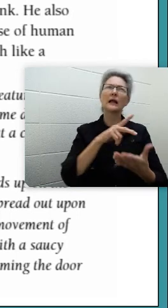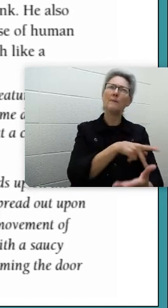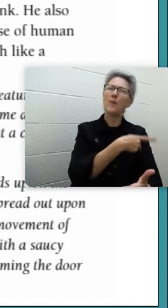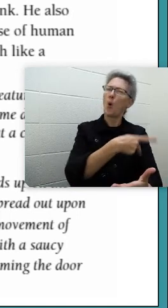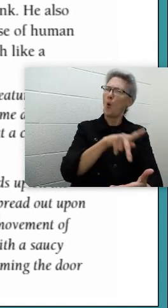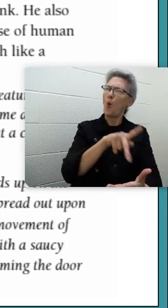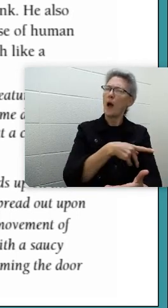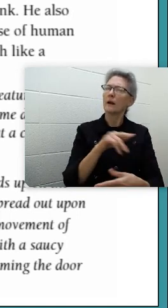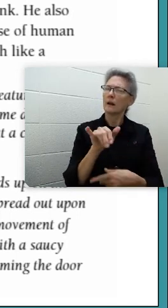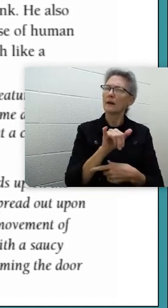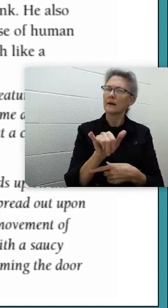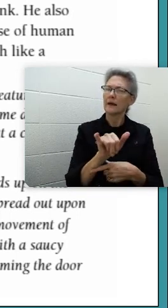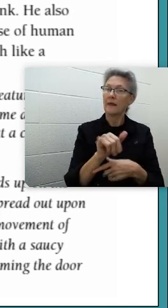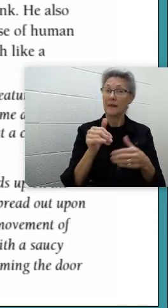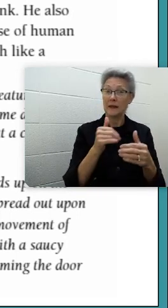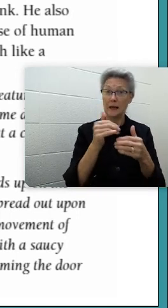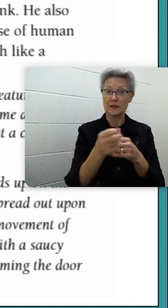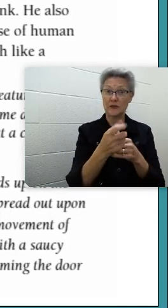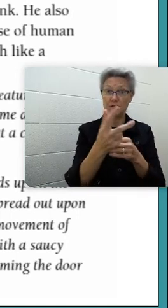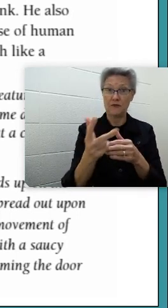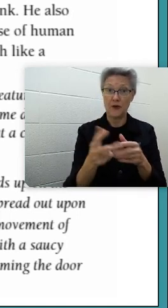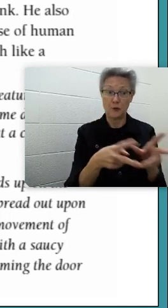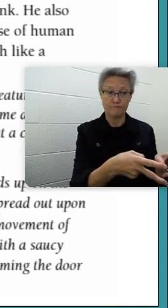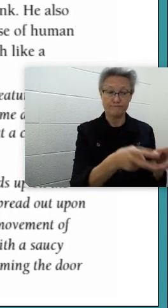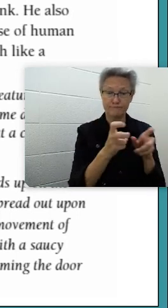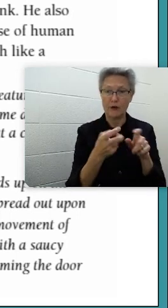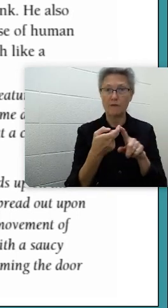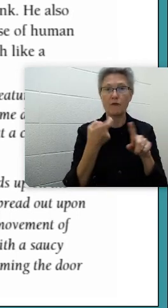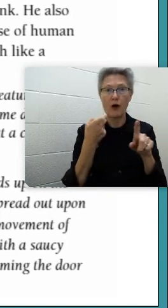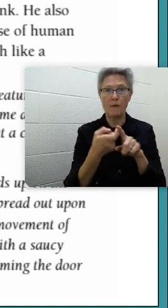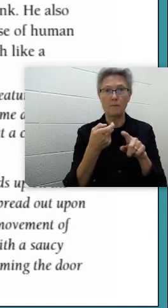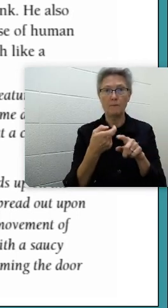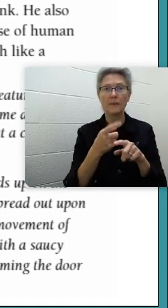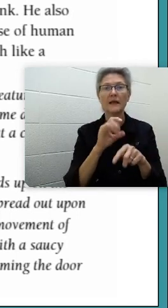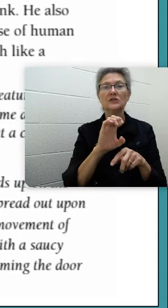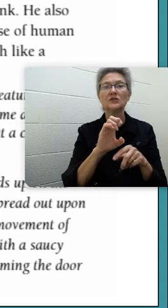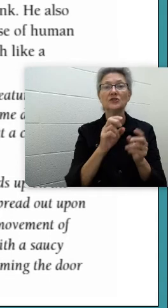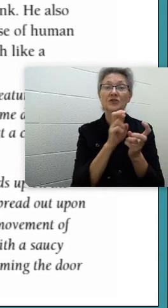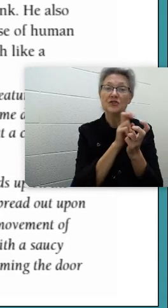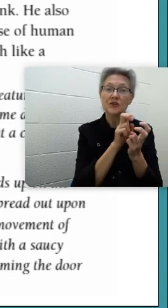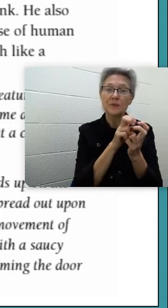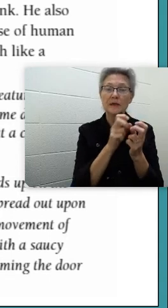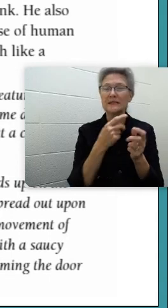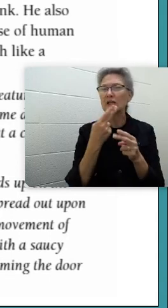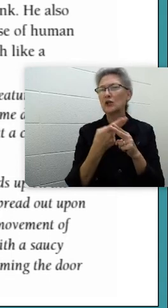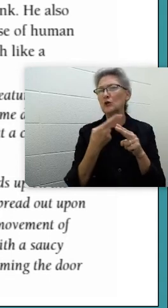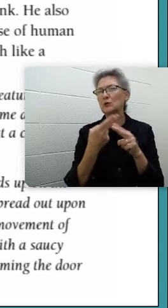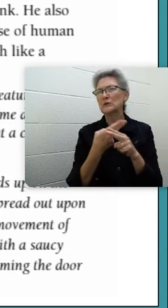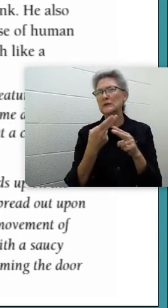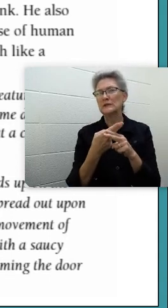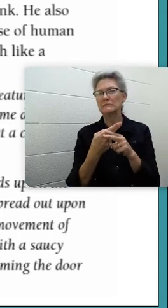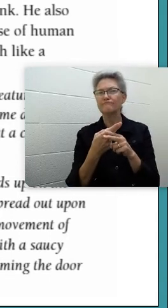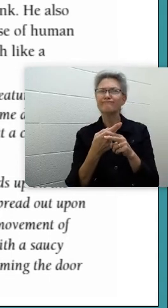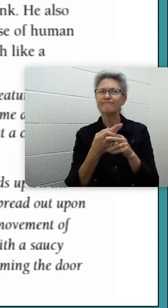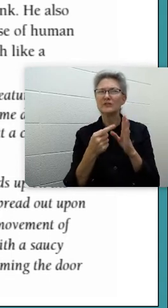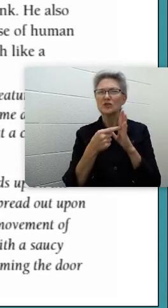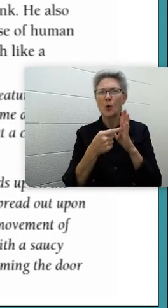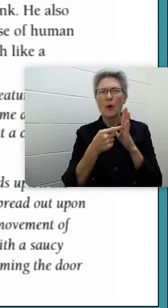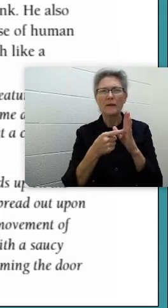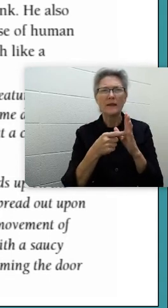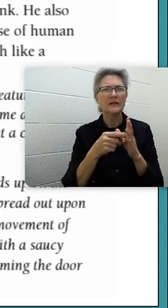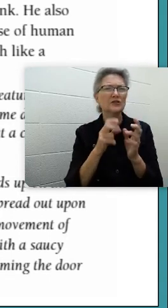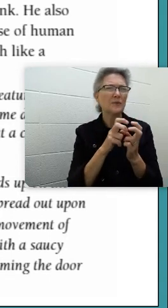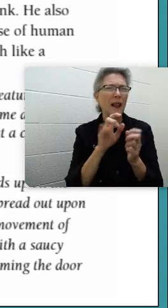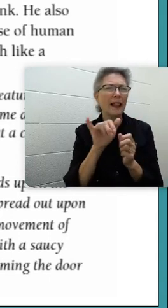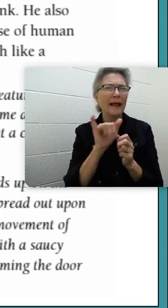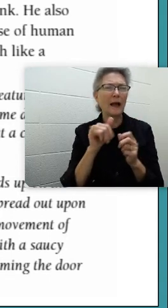passages from The Chipmunk, Burroughs uses personification when he gives human characteristics to the chipmunk. He also compares